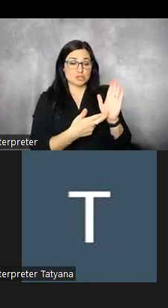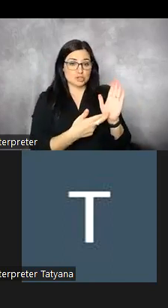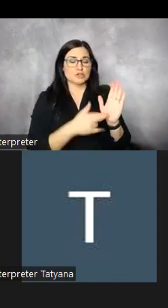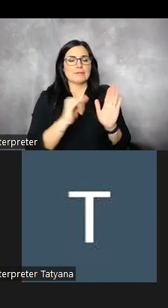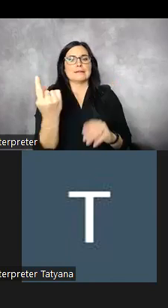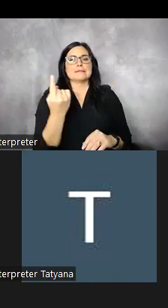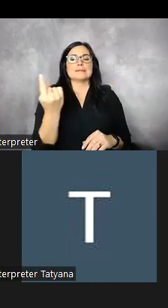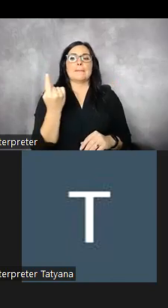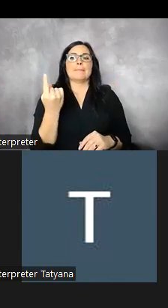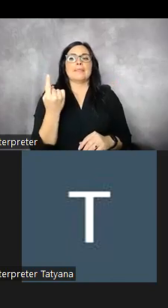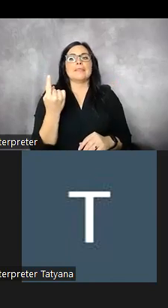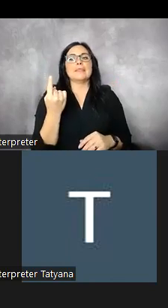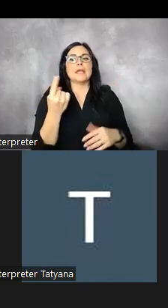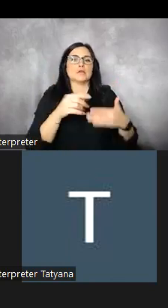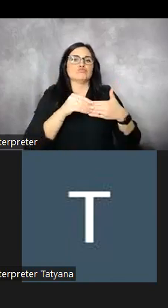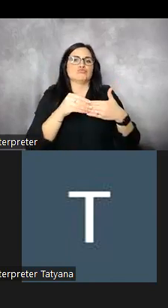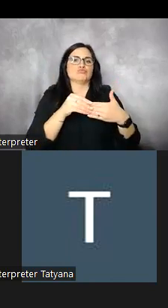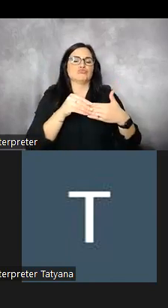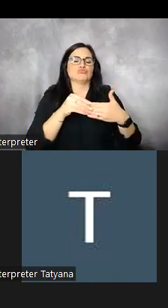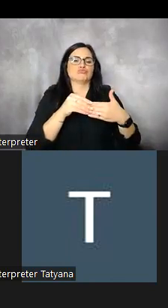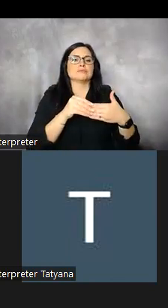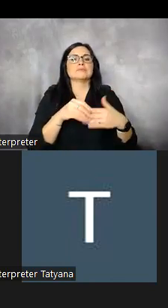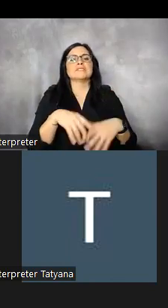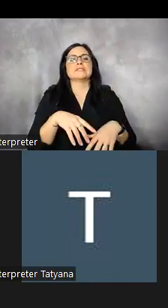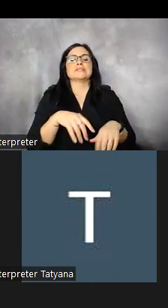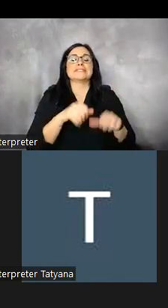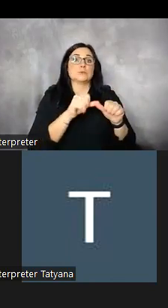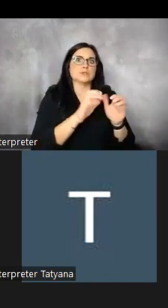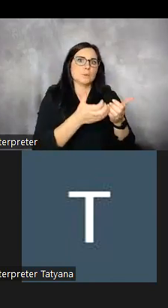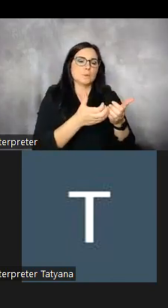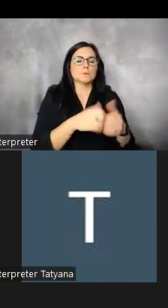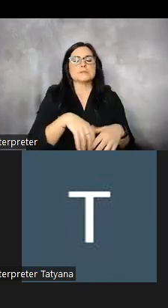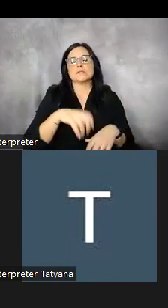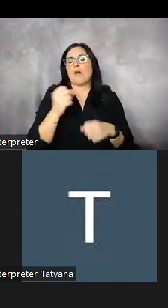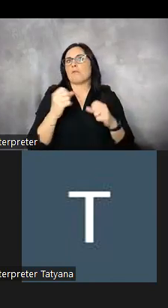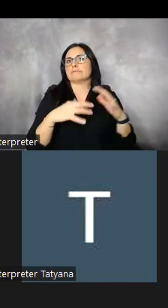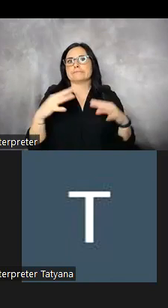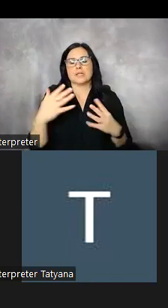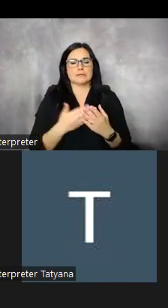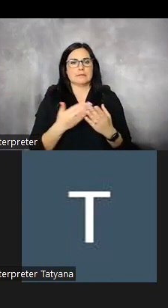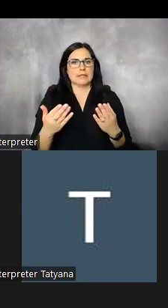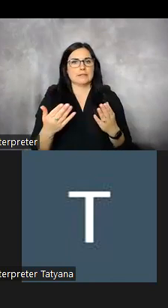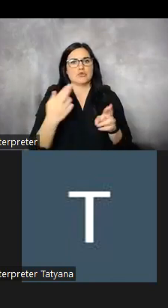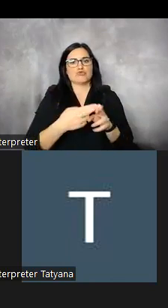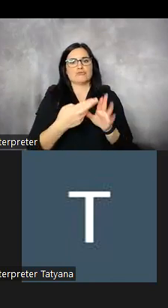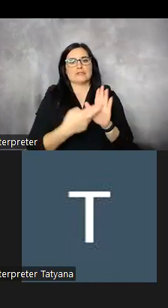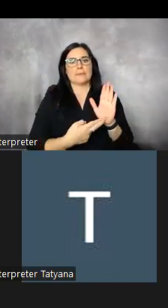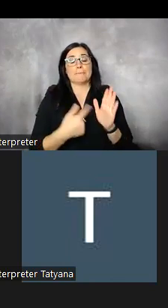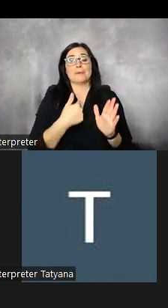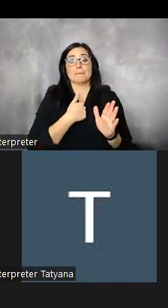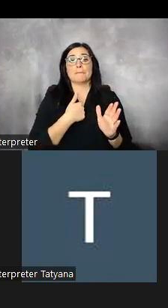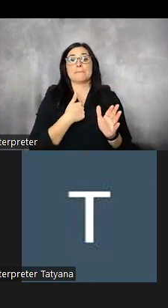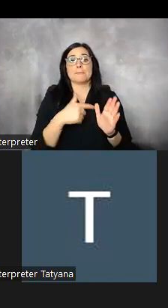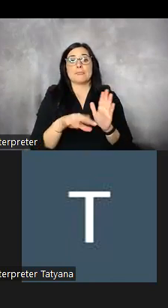that can be up for debate. There are continuation courses. There are all kinds of things like that. The way that I have chose to run